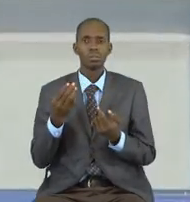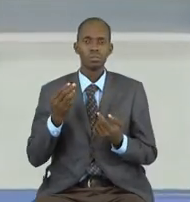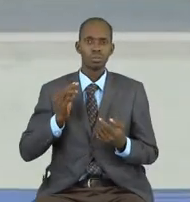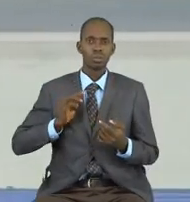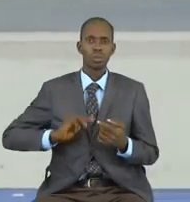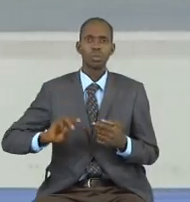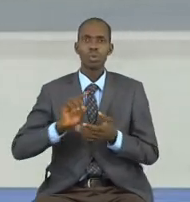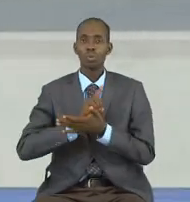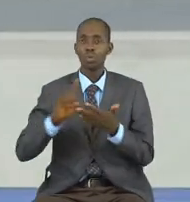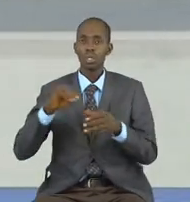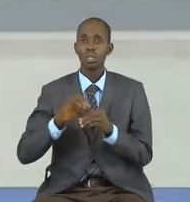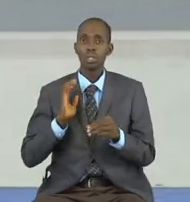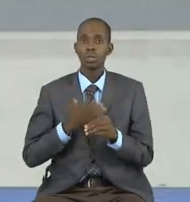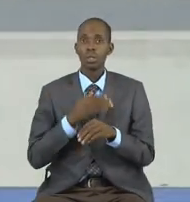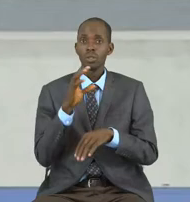week,